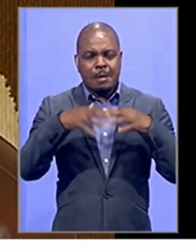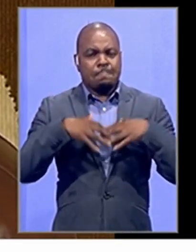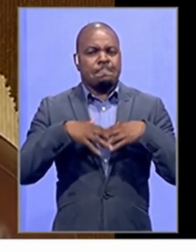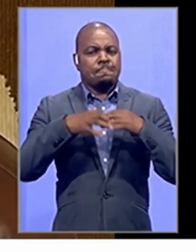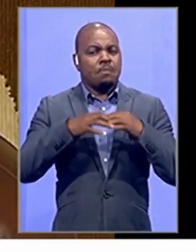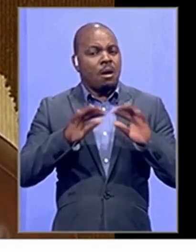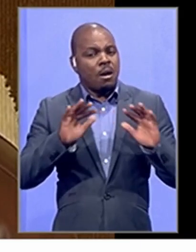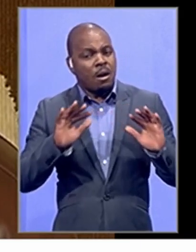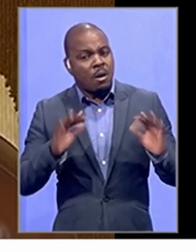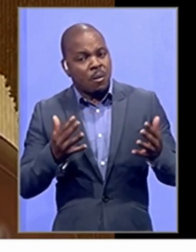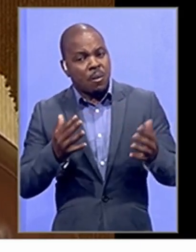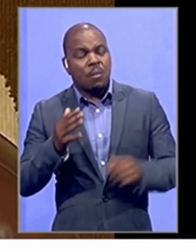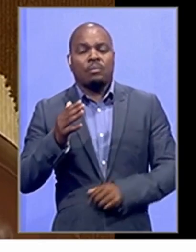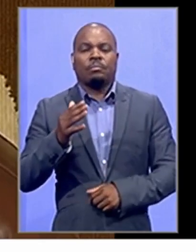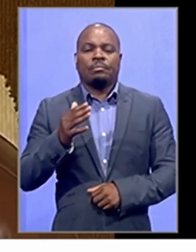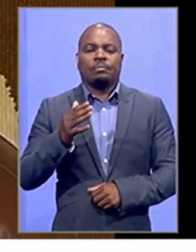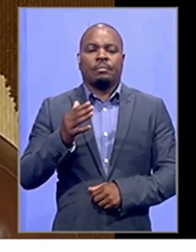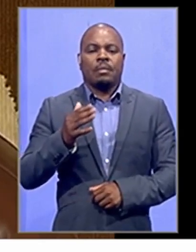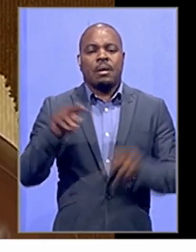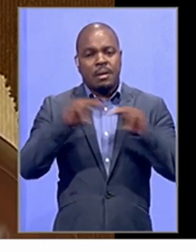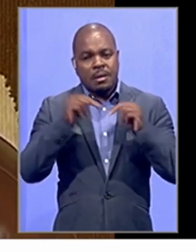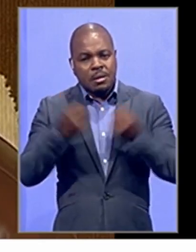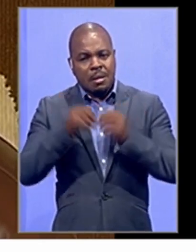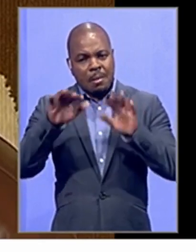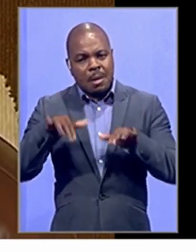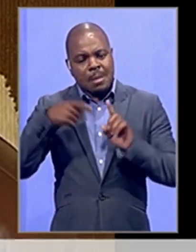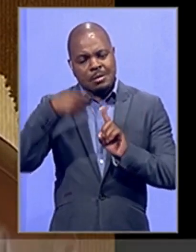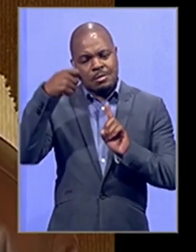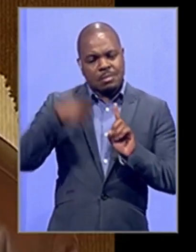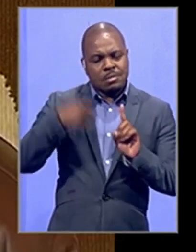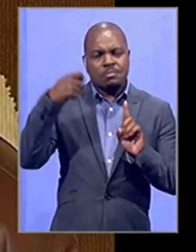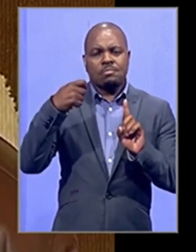how the Speaker of the National Assembly